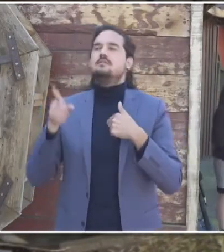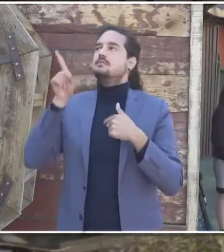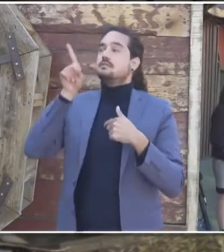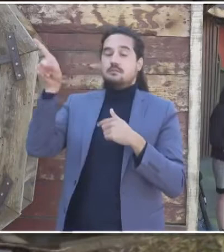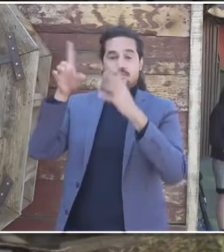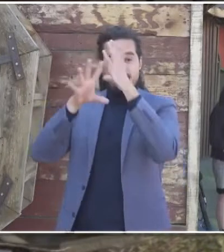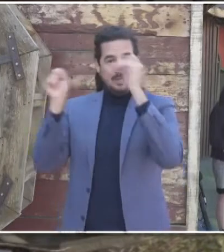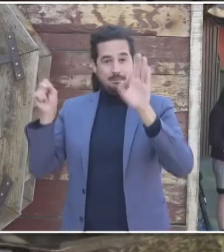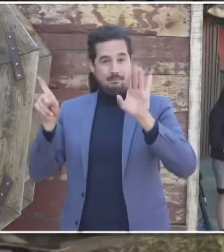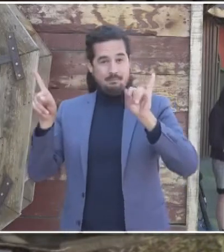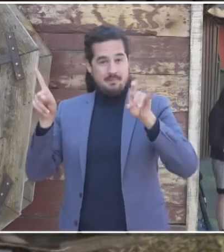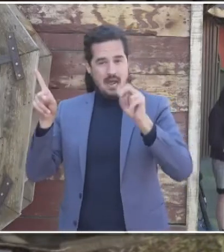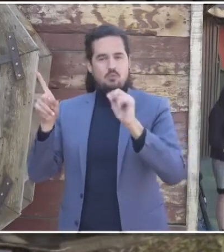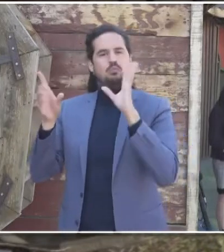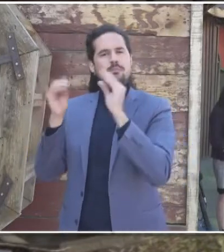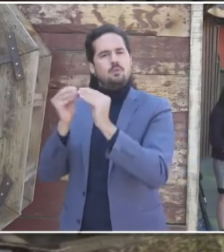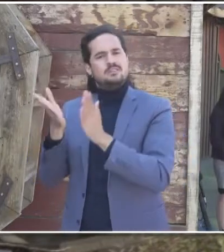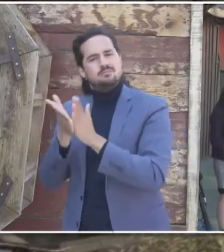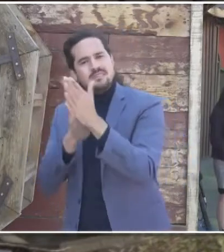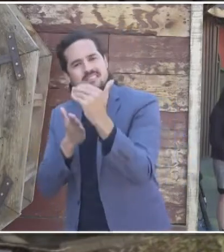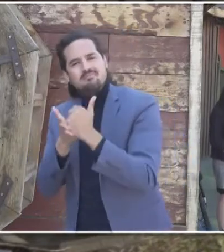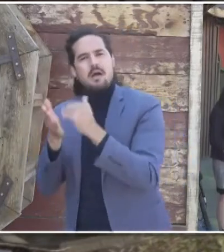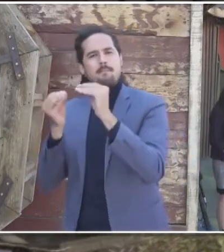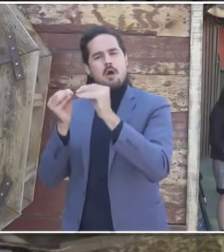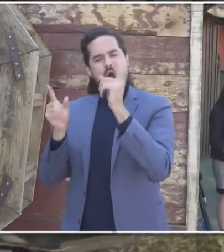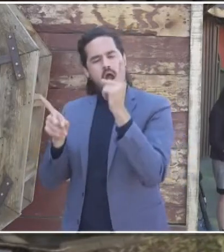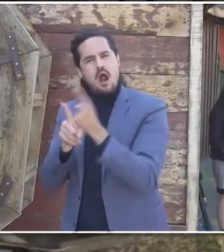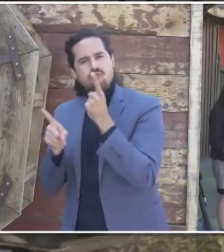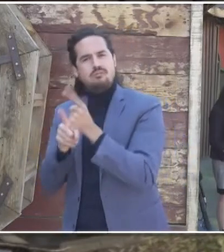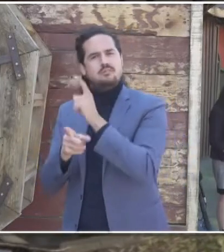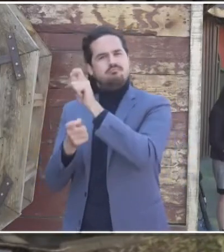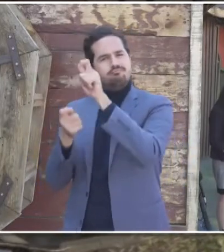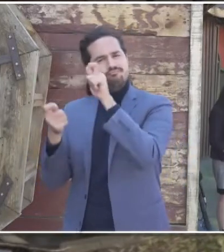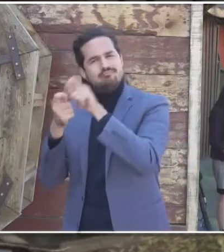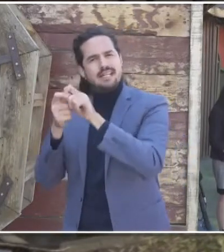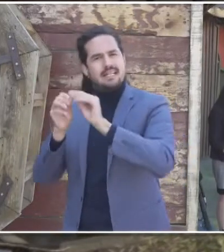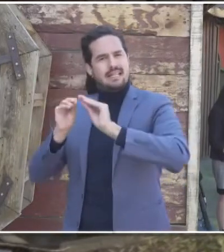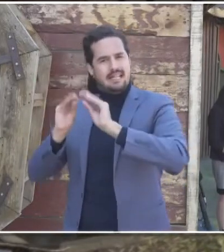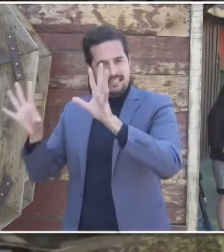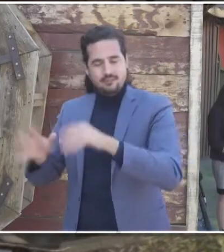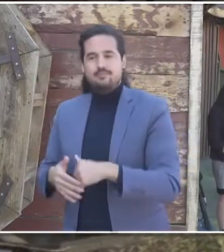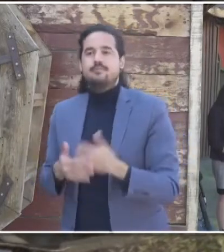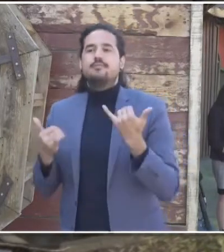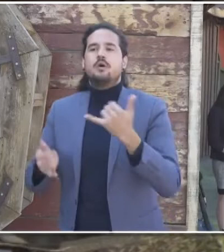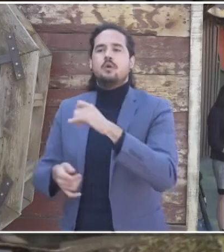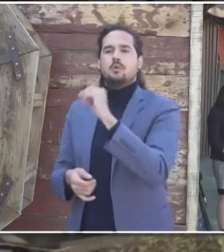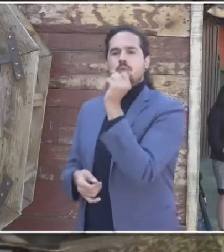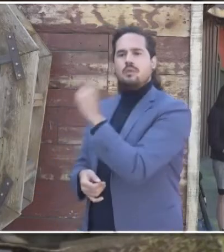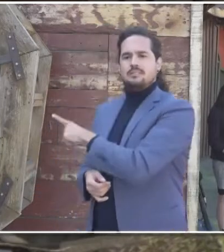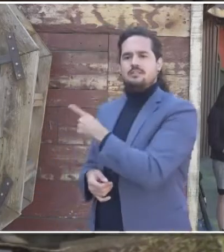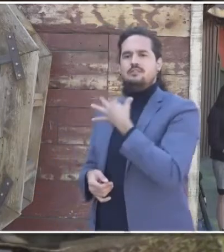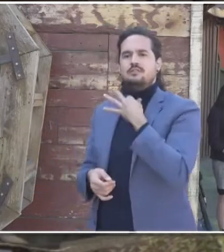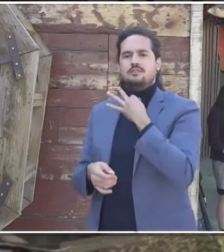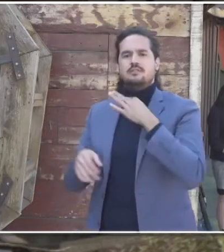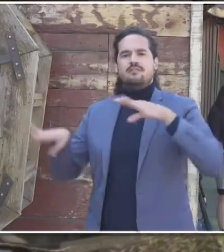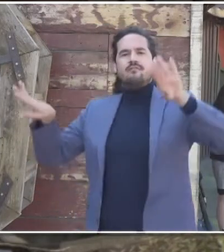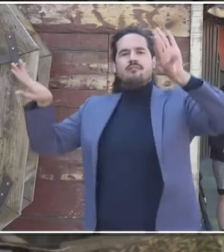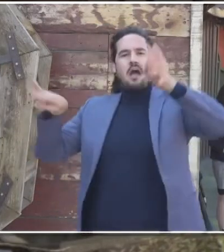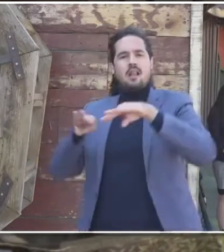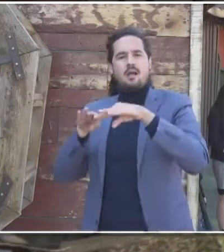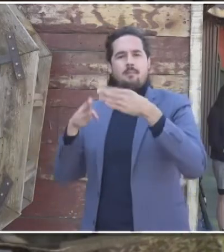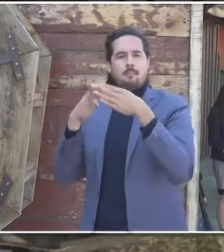Hi, Governor. Carrie Klein with Valley Public Radio. Thanks for being here. You've said that the Central Valley is a top priority